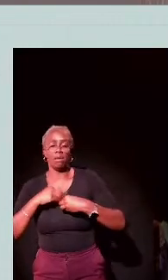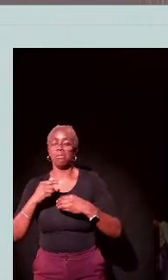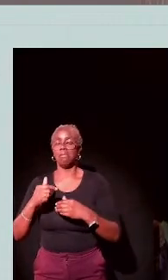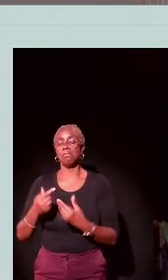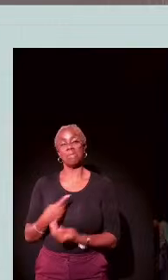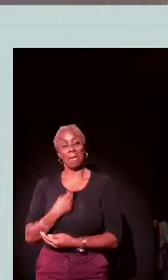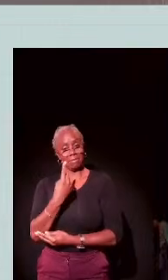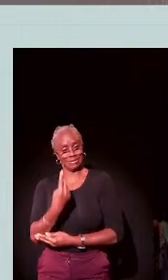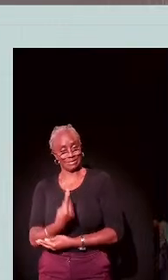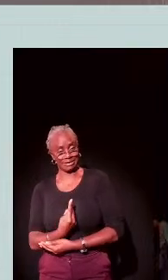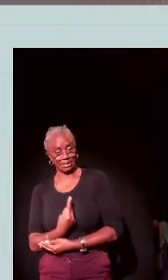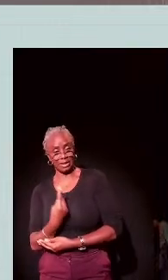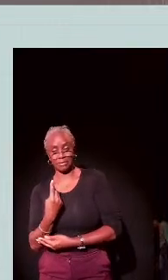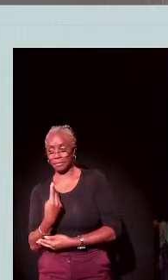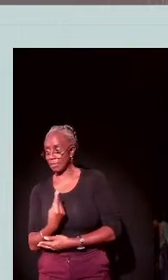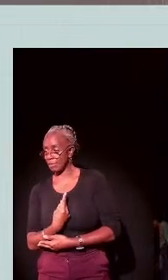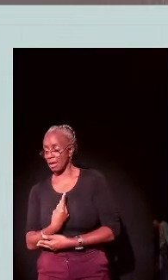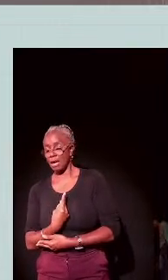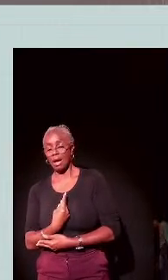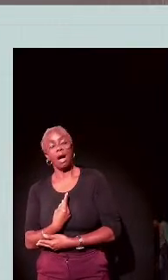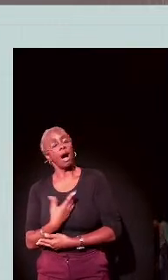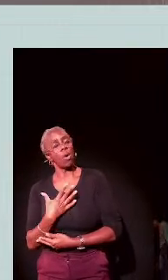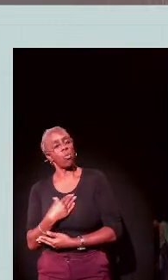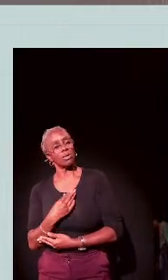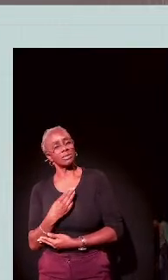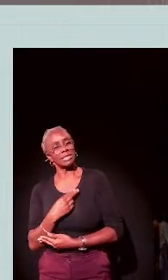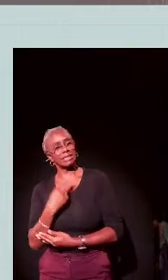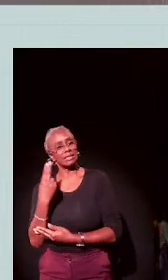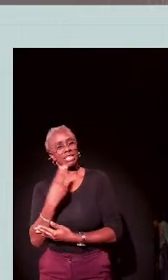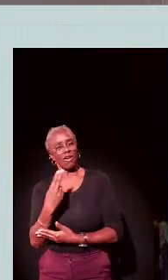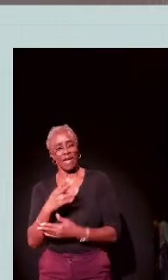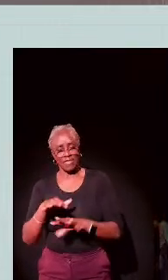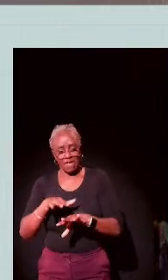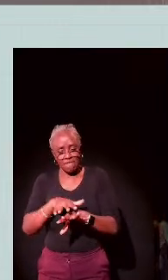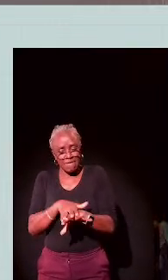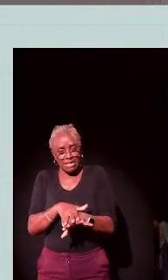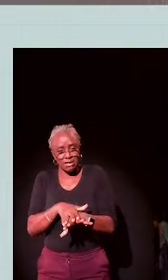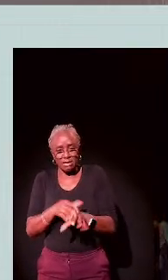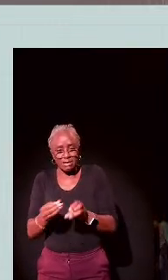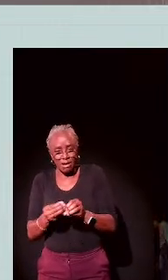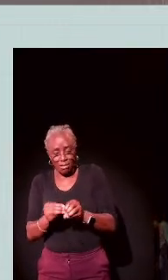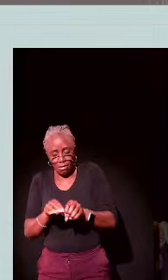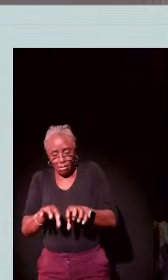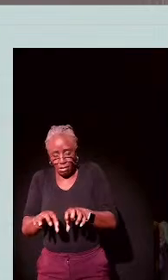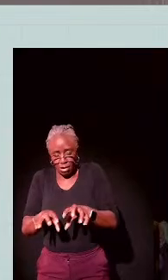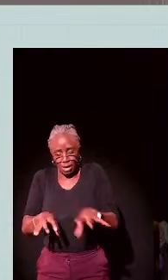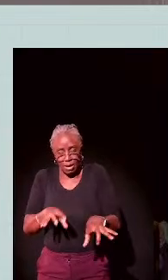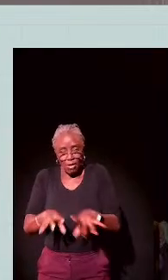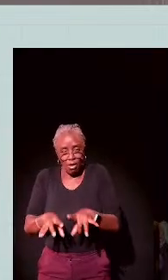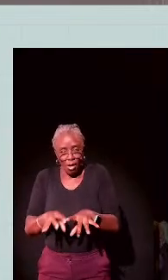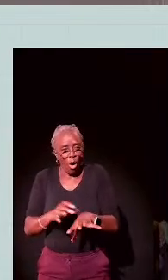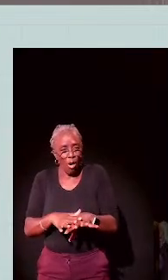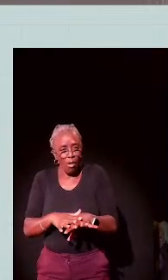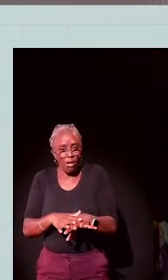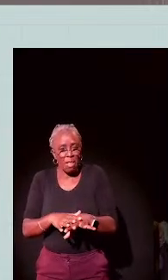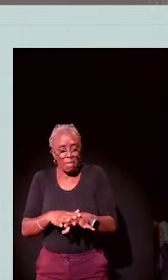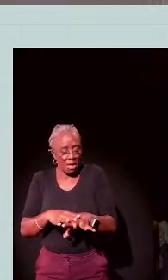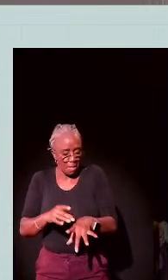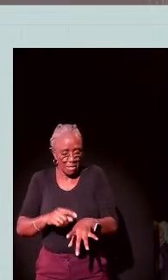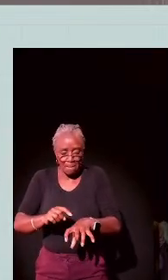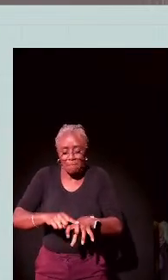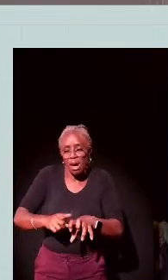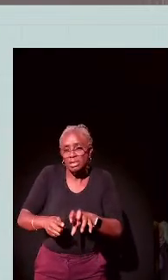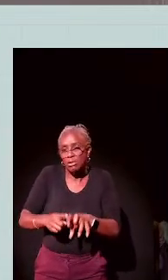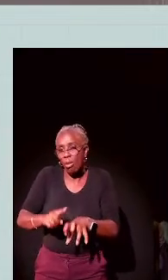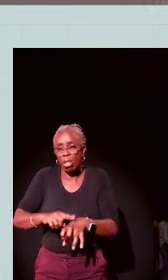I was really trying to design for people who had fully formed fingers, but they did experience muscle atrophy, which means, like I explained